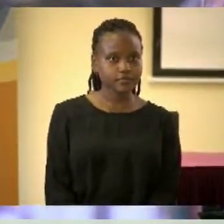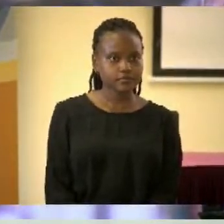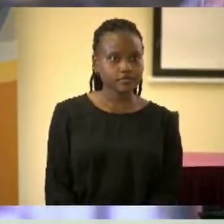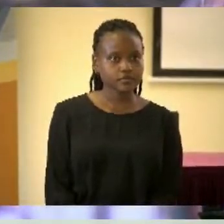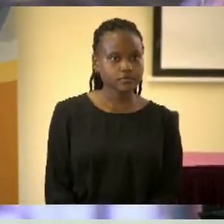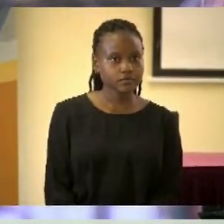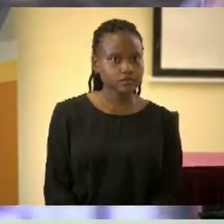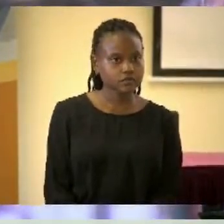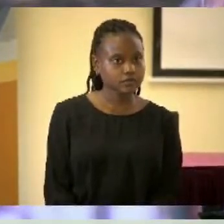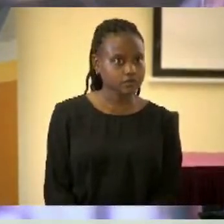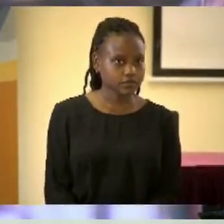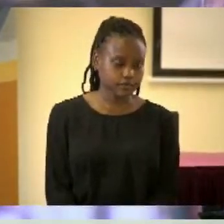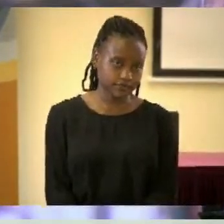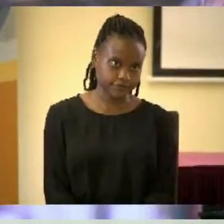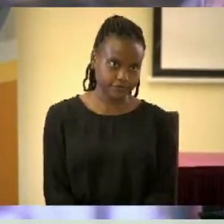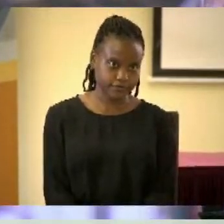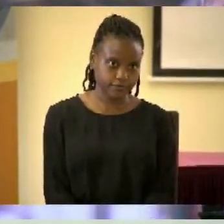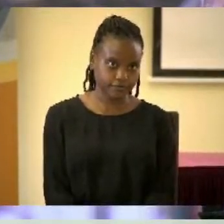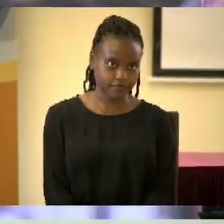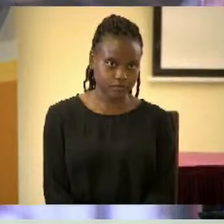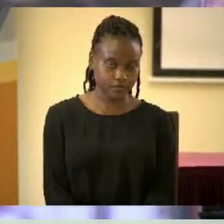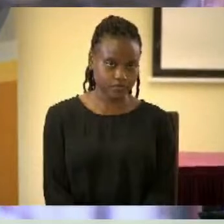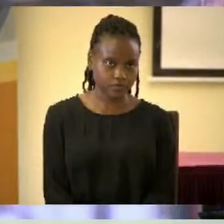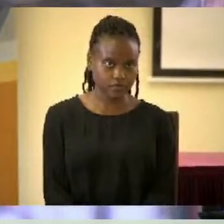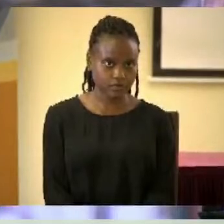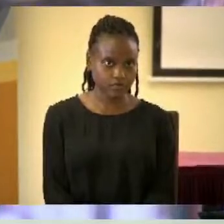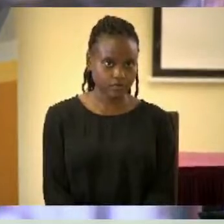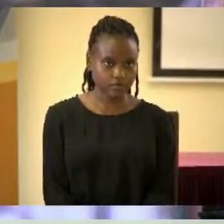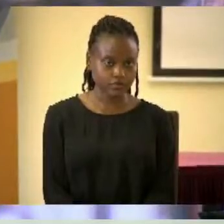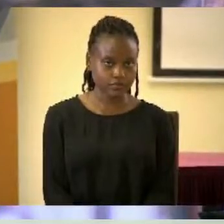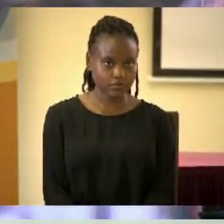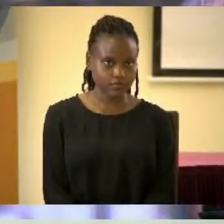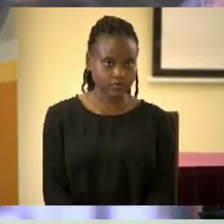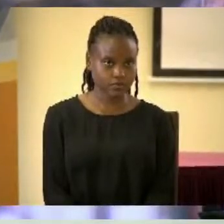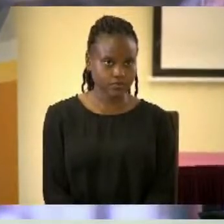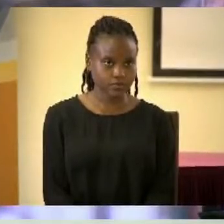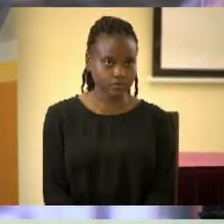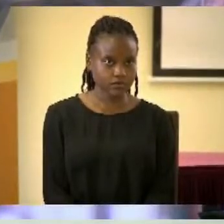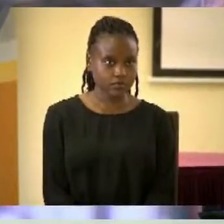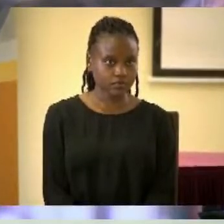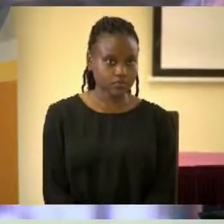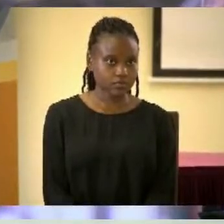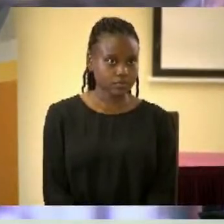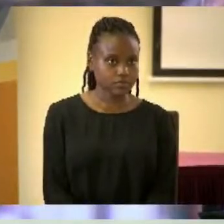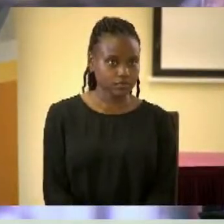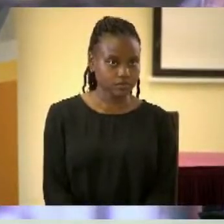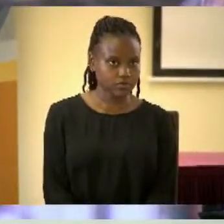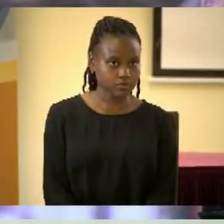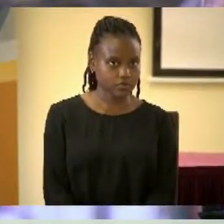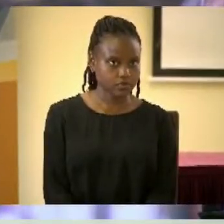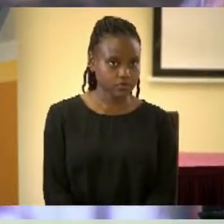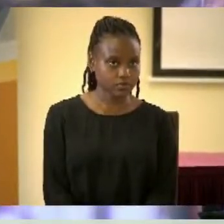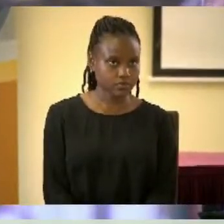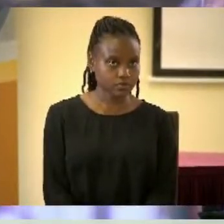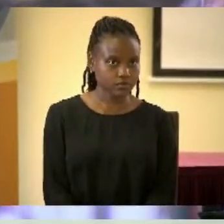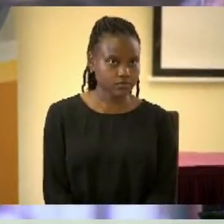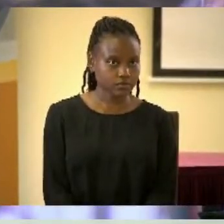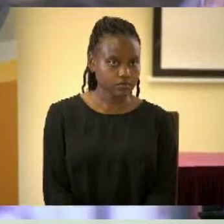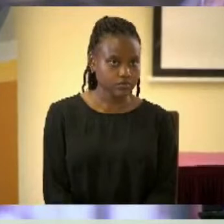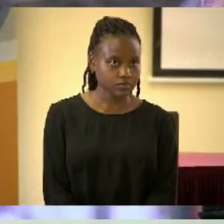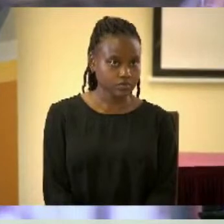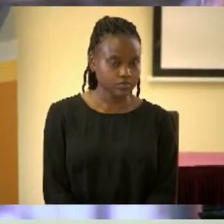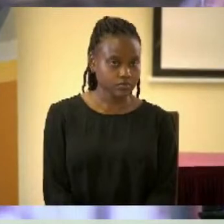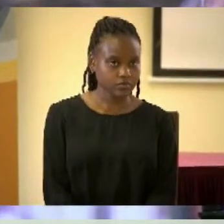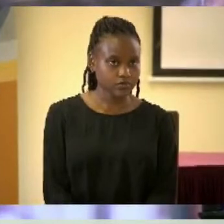an organization called Federation of Deaf Women. We are a CSO, and I'm humbly making this request to